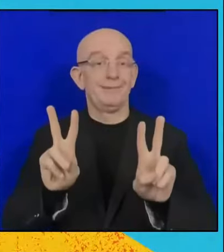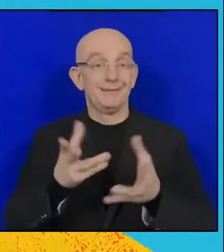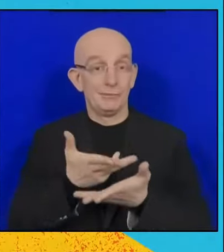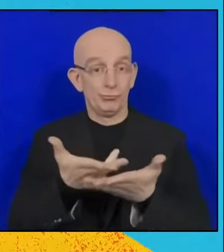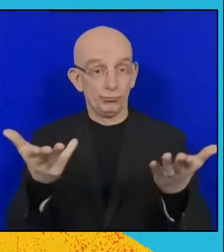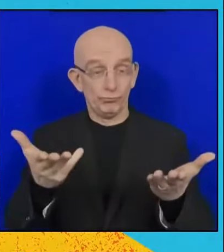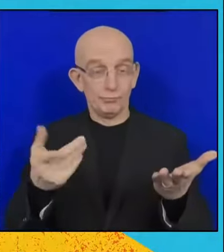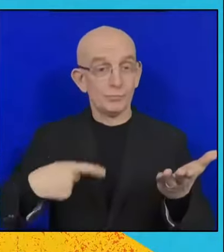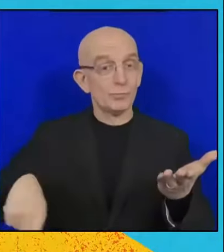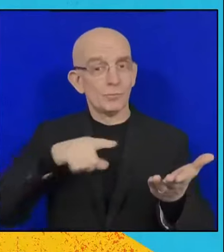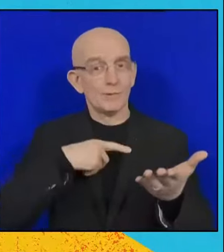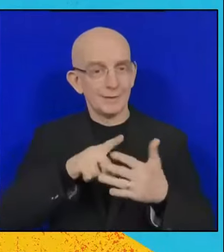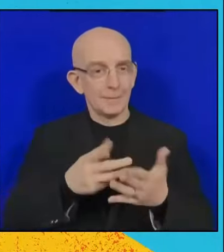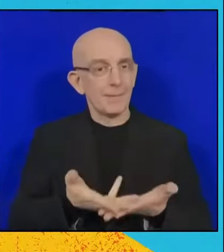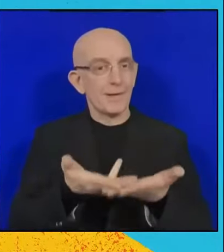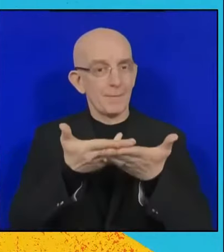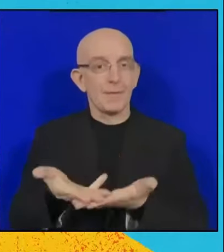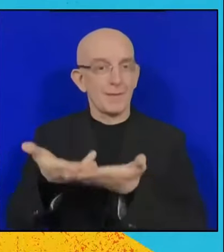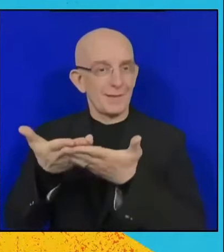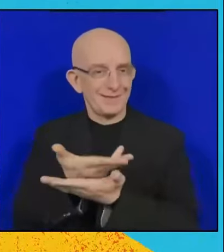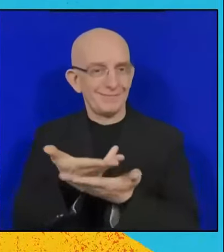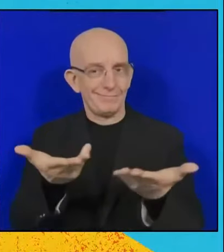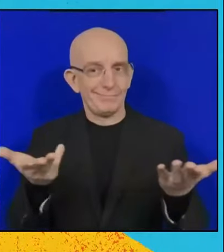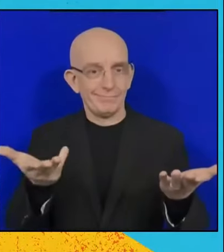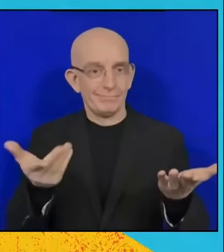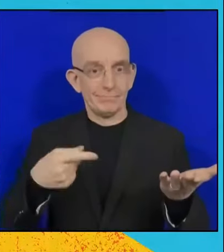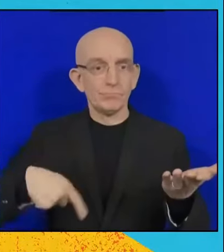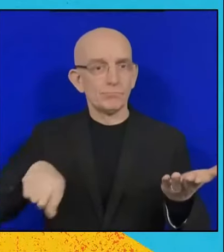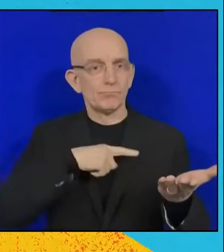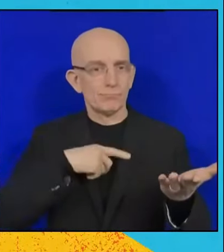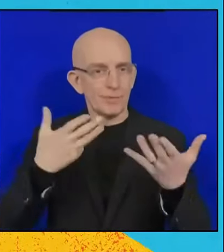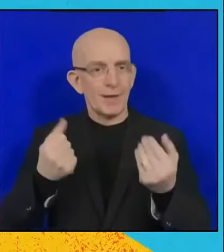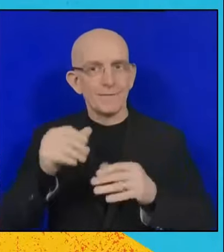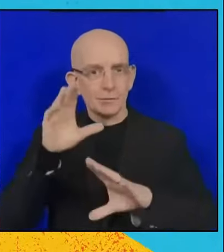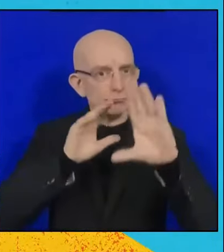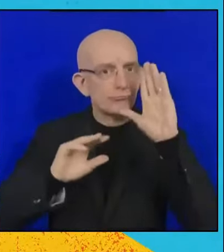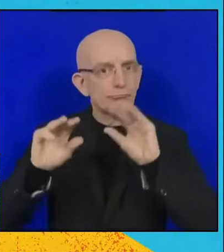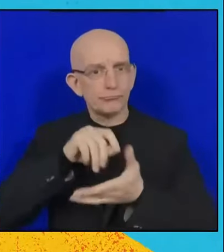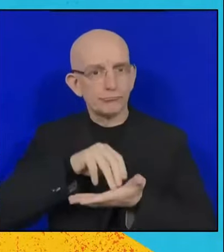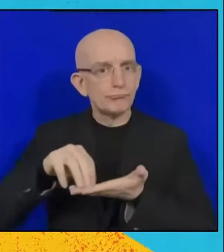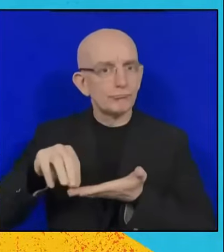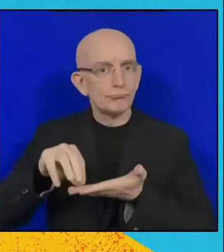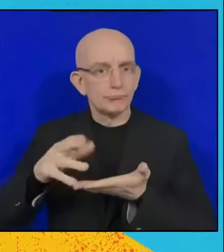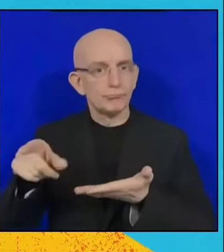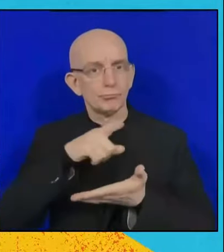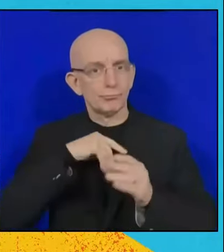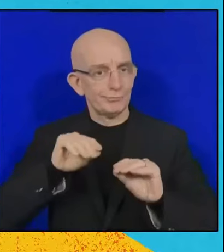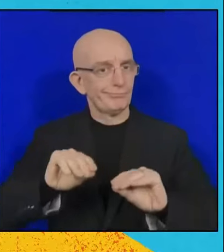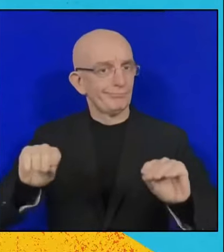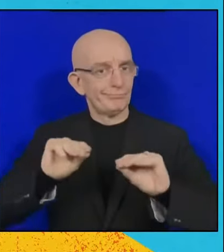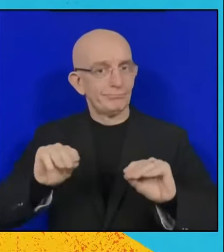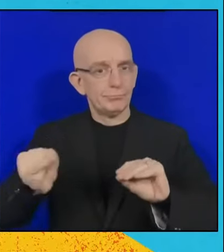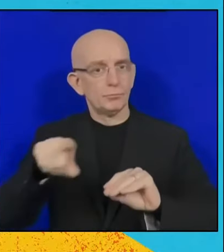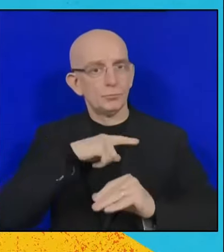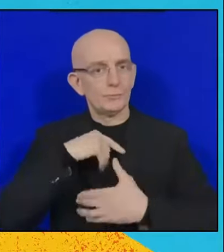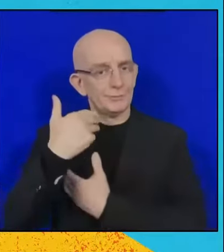We learn. We teach. We care. We heal. We